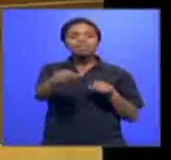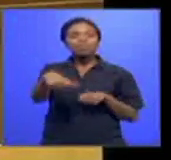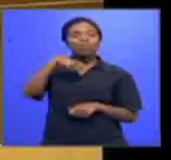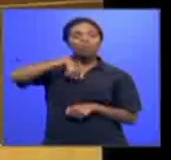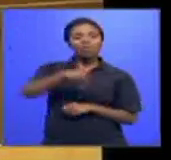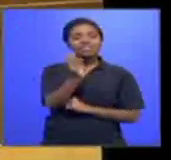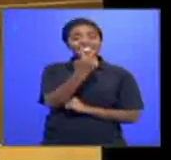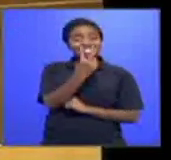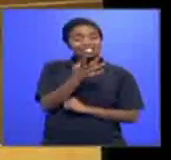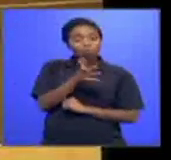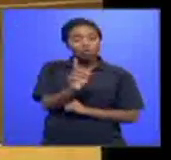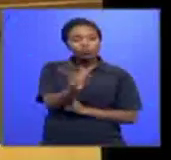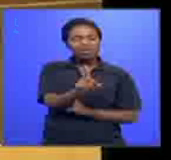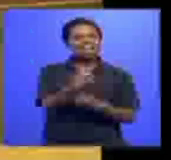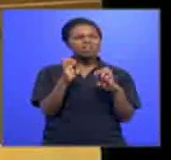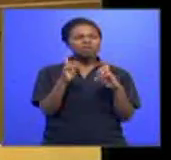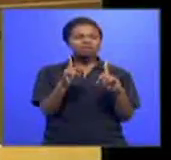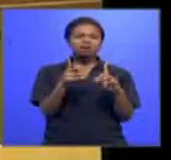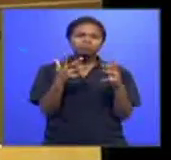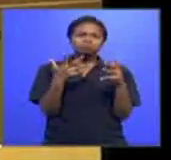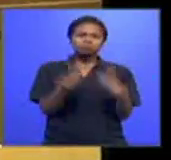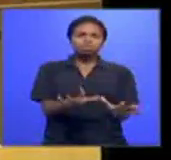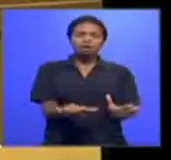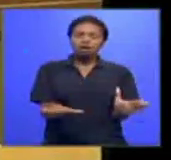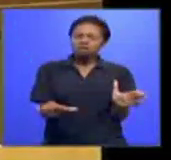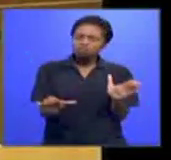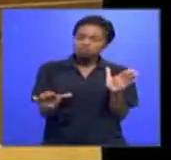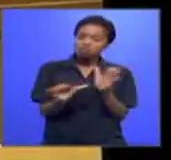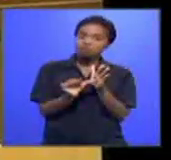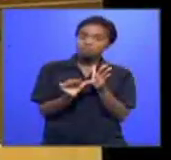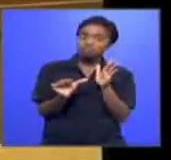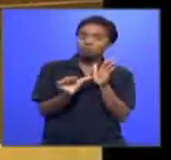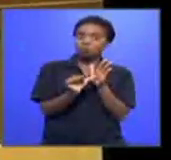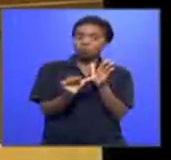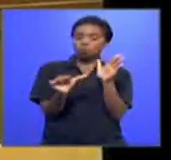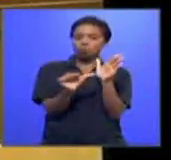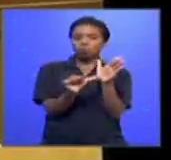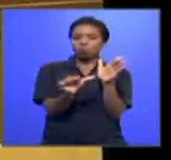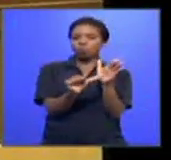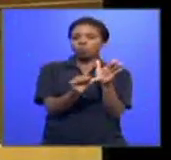that education is an essential service for our nation.